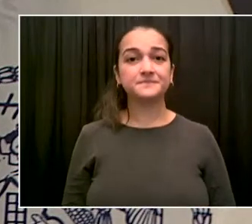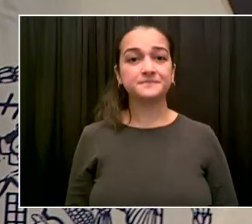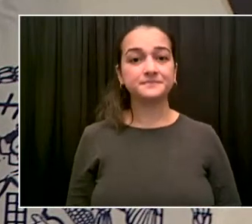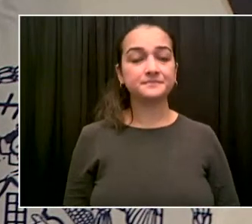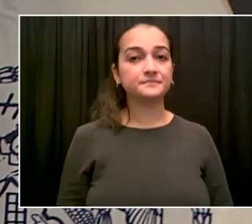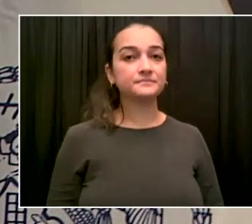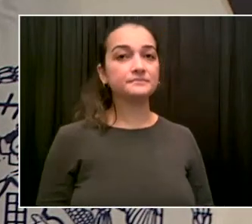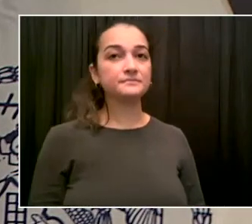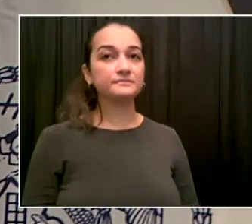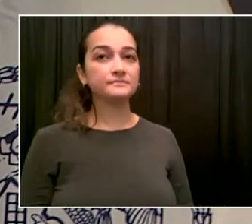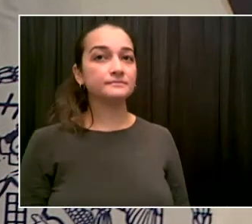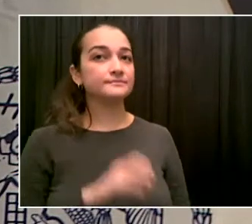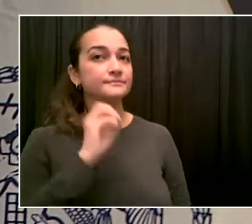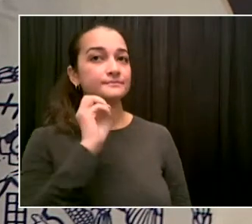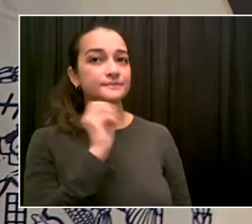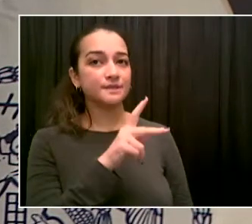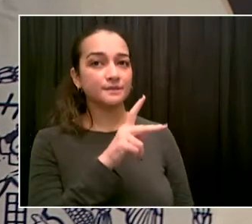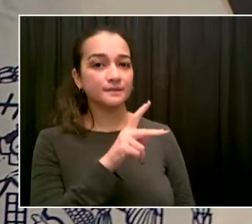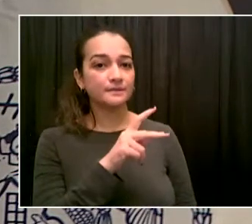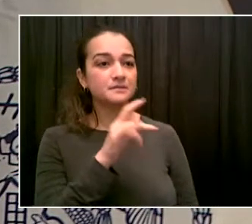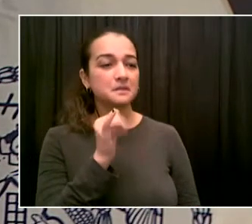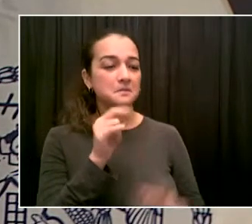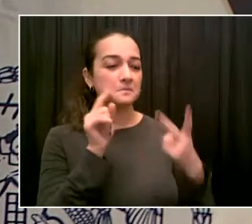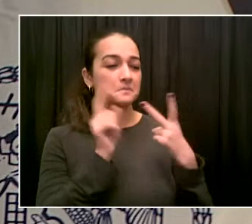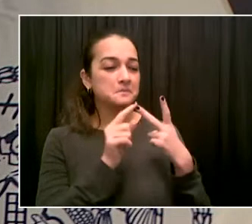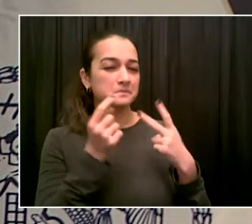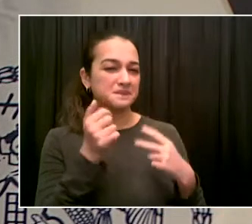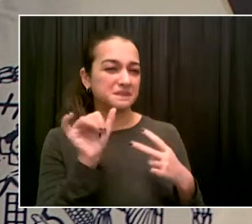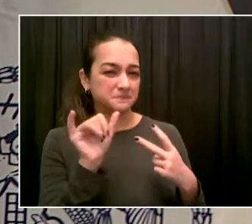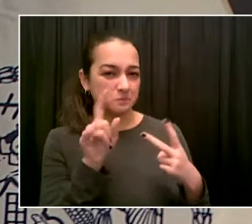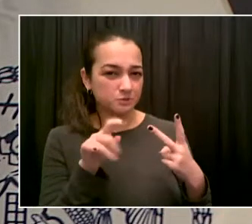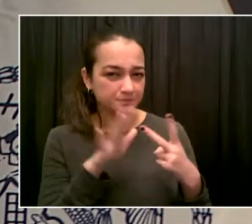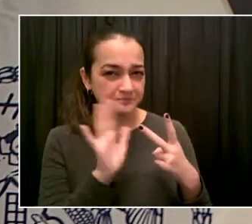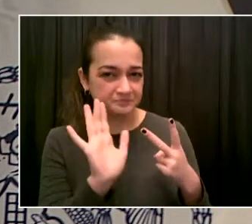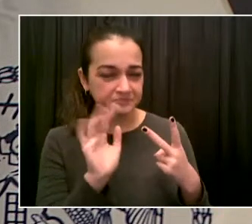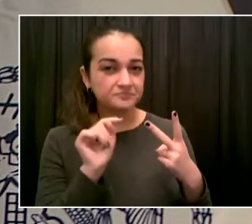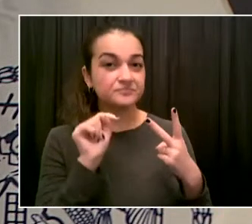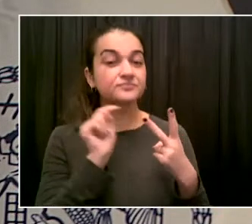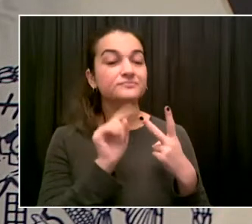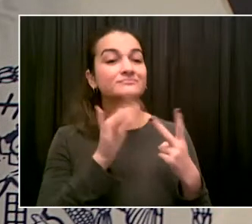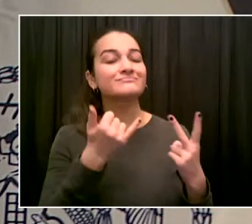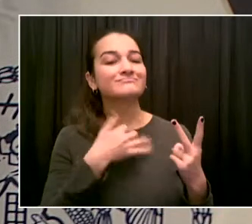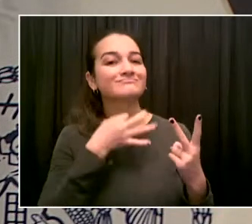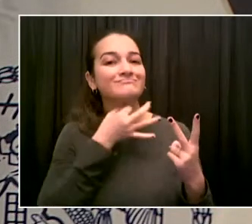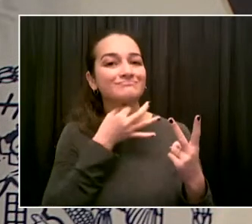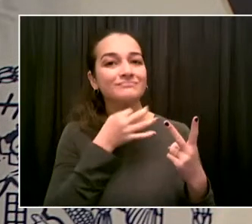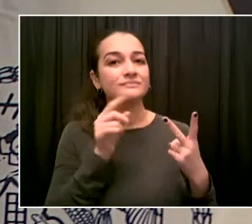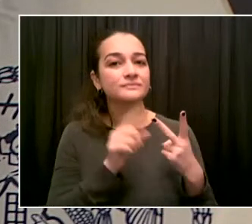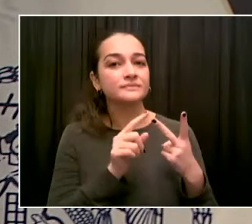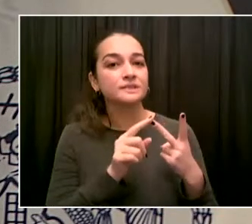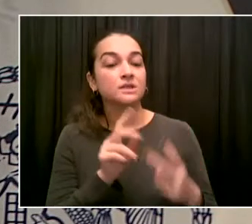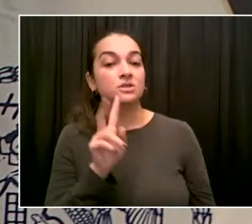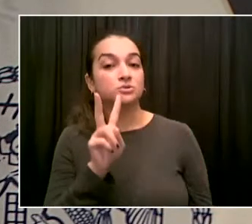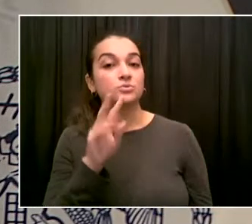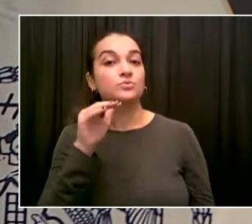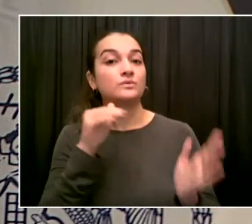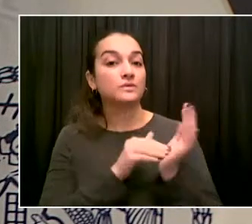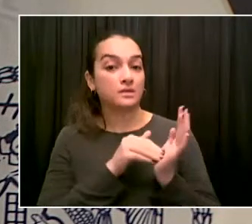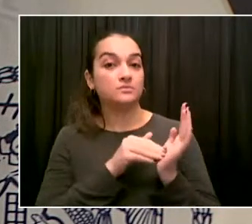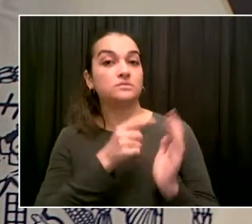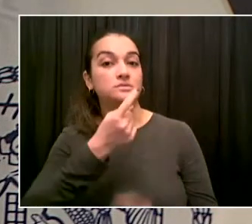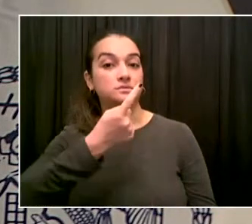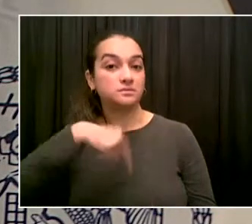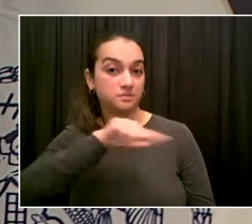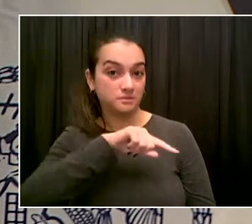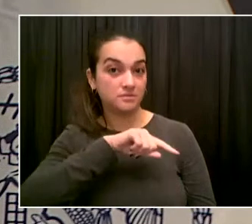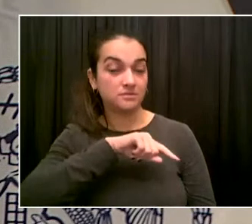questioning, I'm curious if there's some fear if you have more than 2,000 firefighters not coming into work,